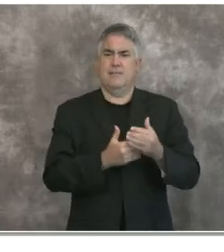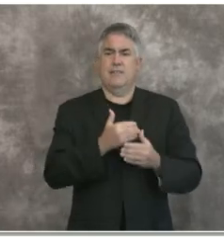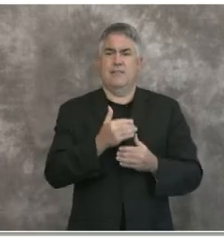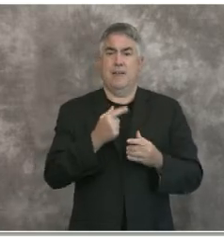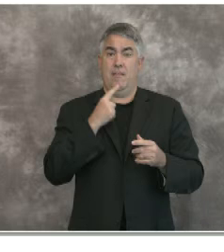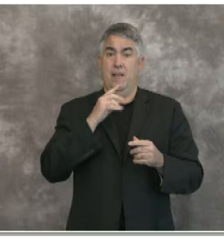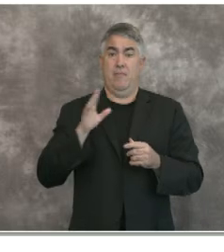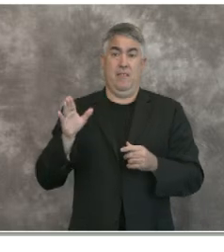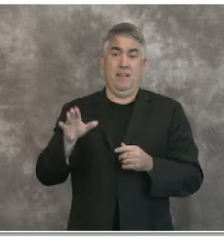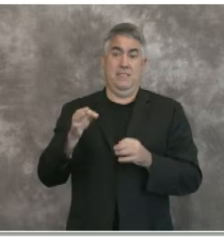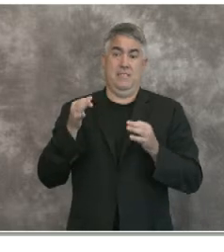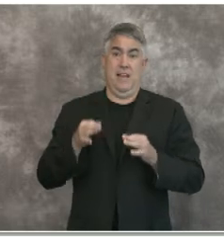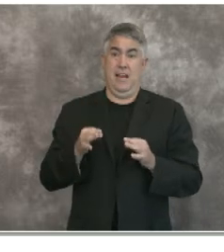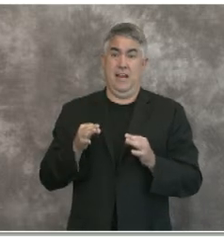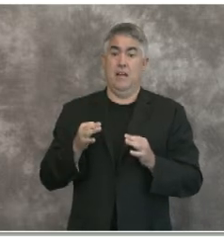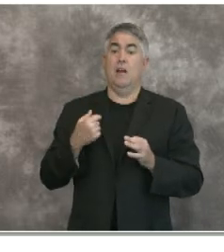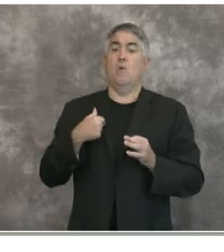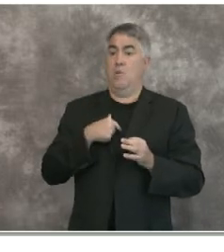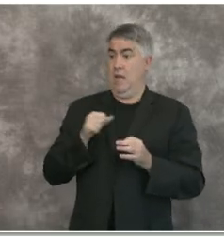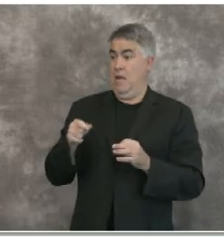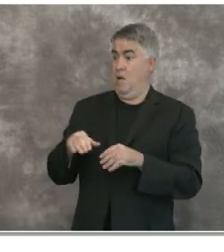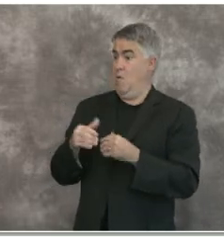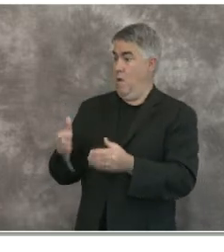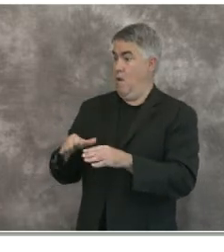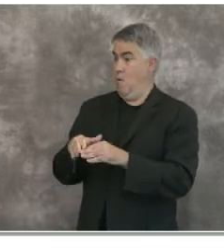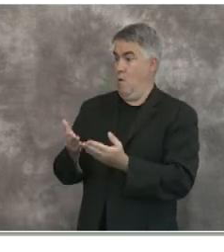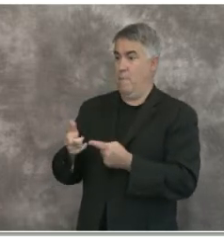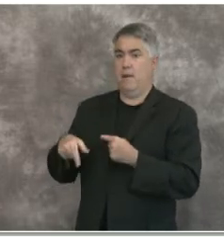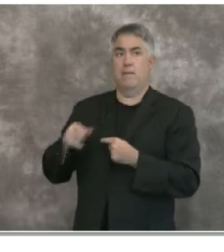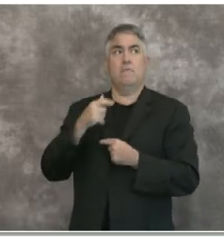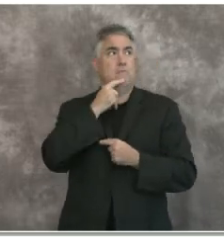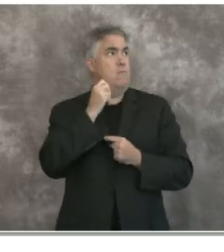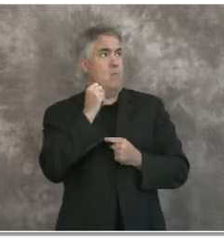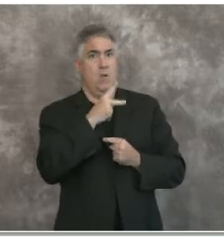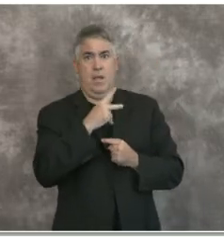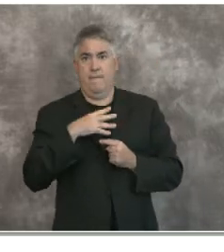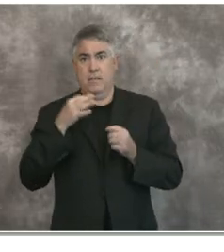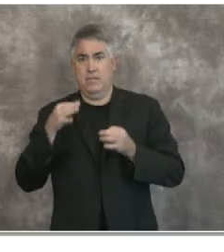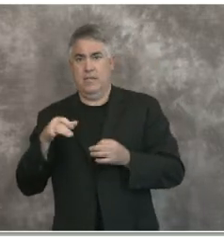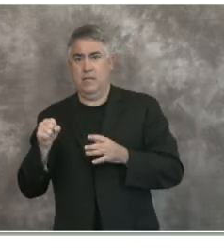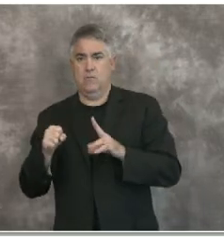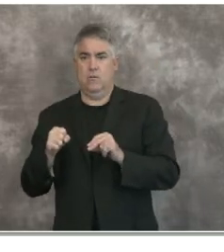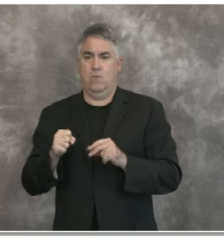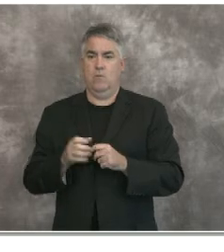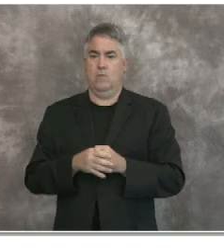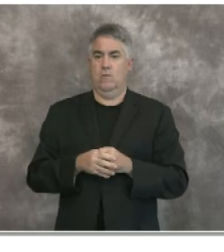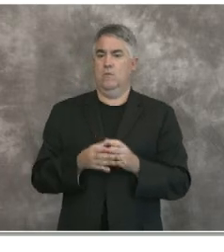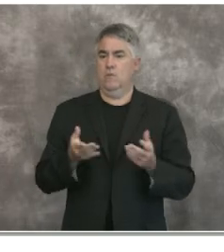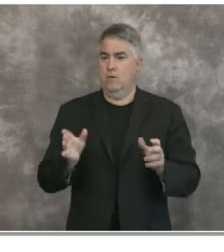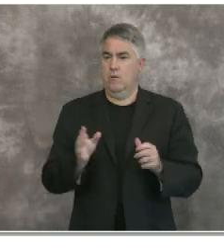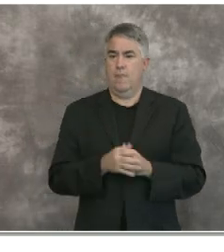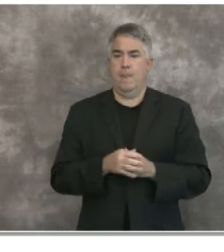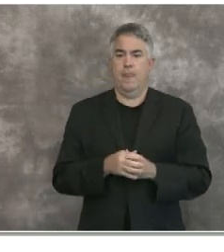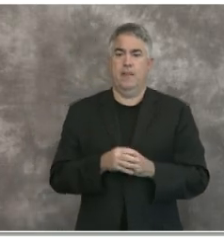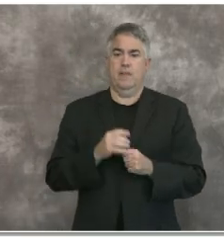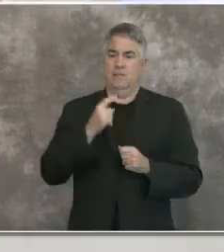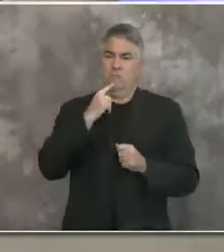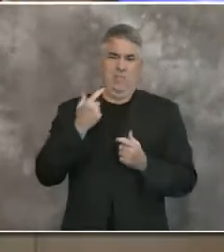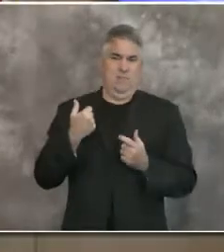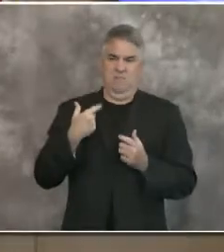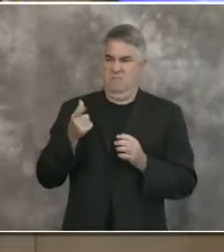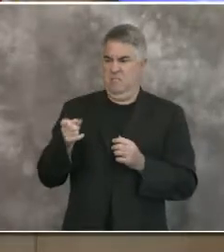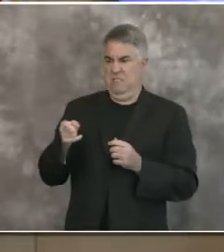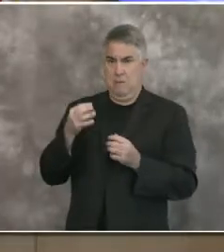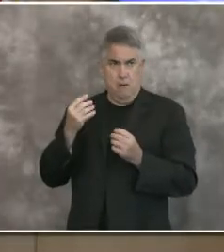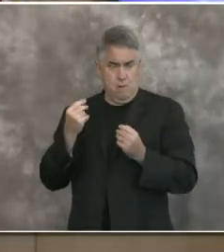any of these restrictions on beaches going into effect Tuesday morning, June 9th. The second part of our